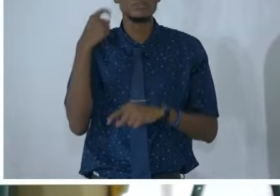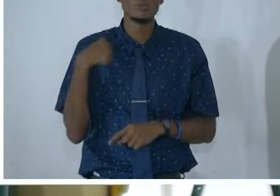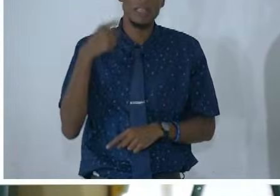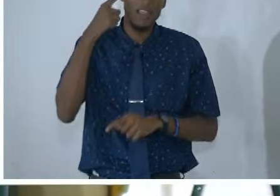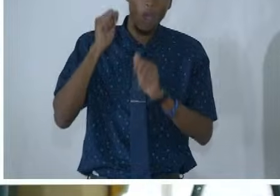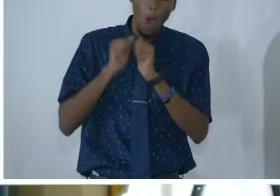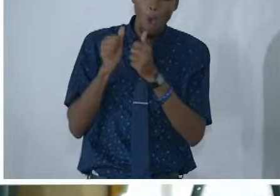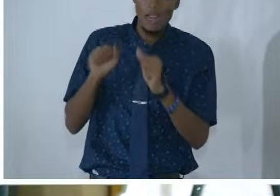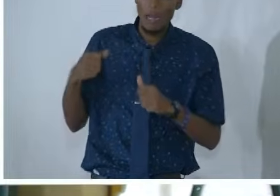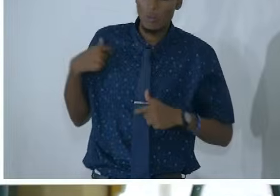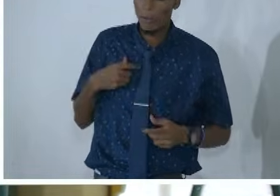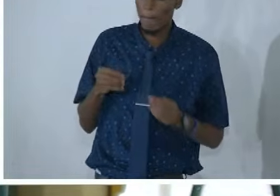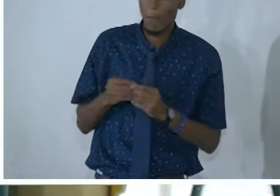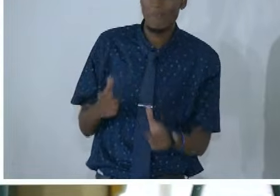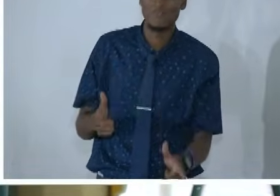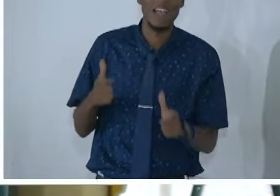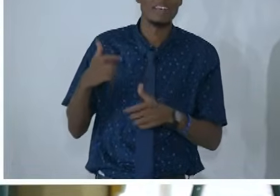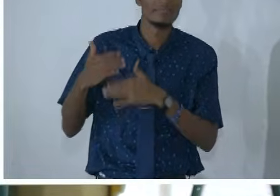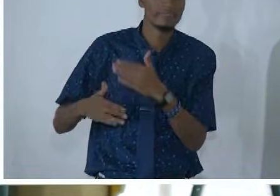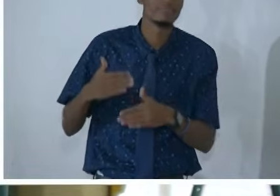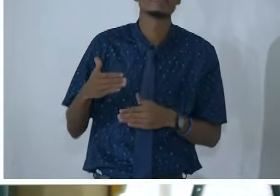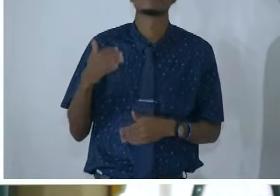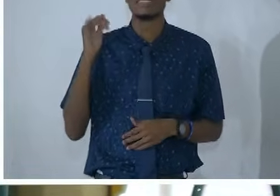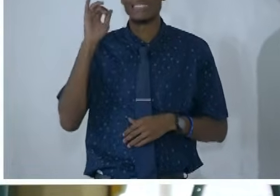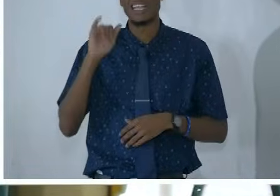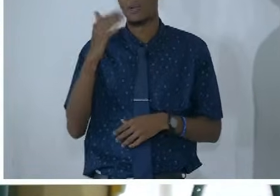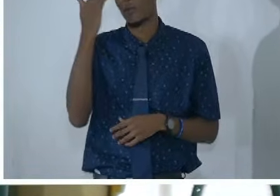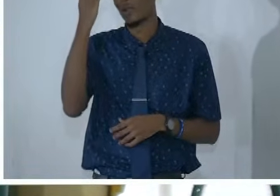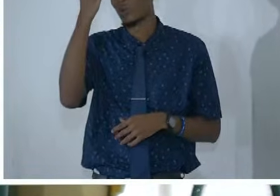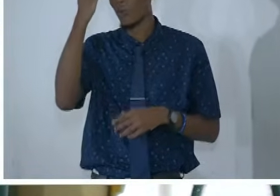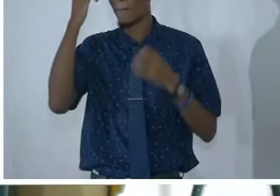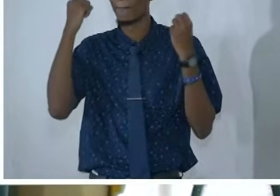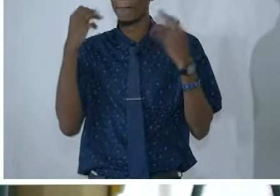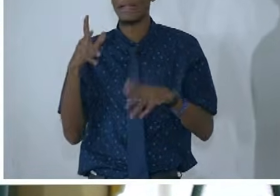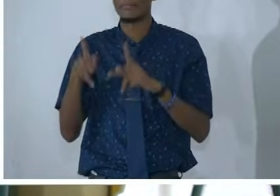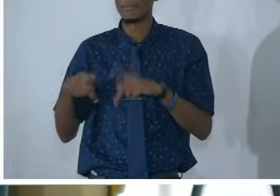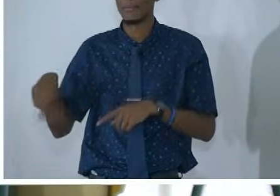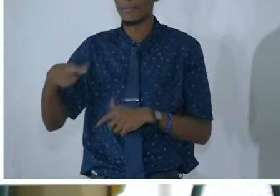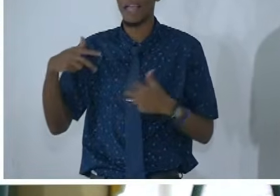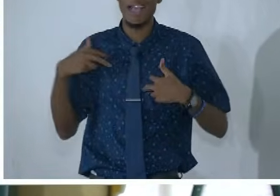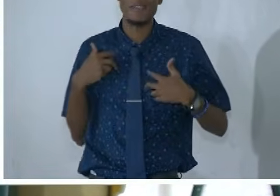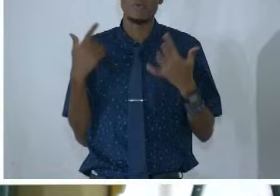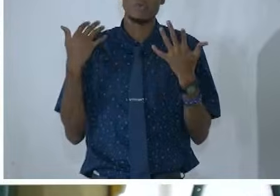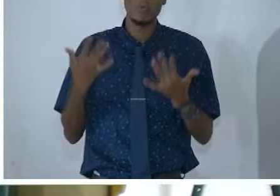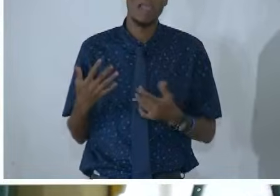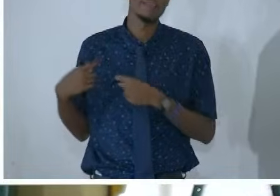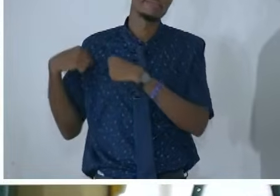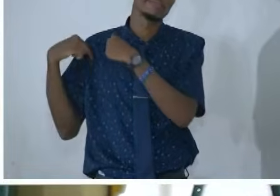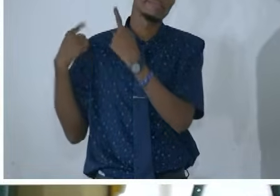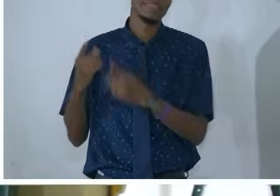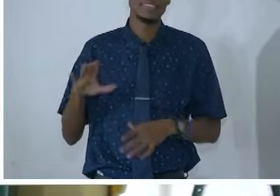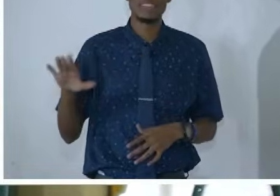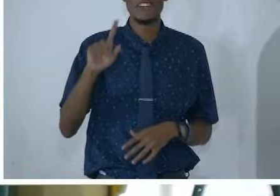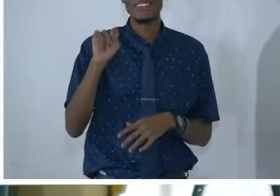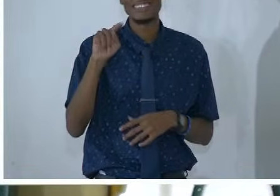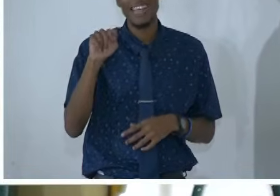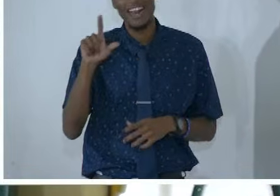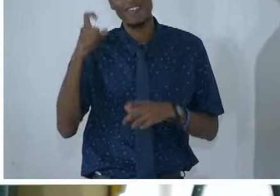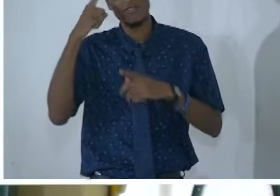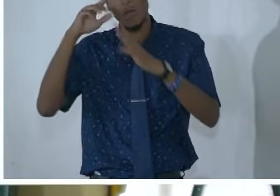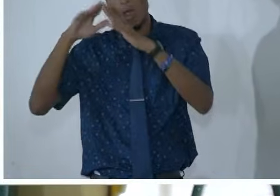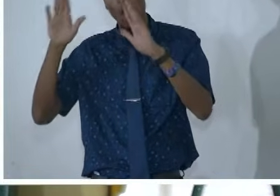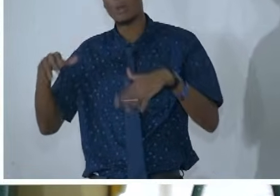up? Because, again, as you know, a number of these people have been waiting on their titles for decades, for